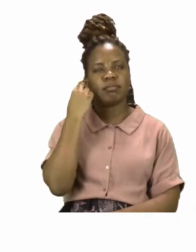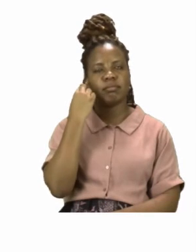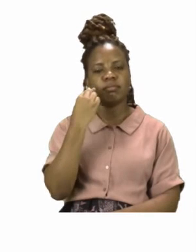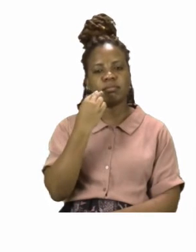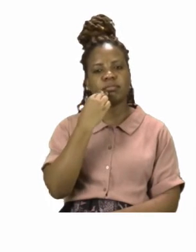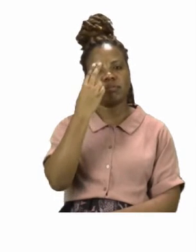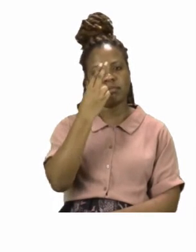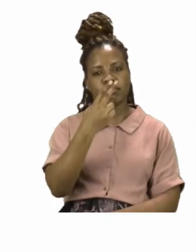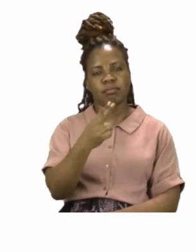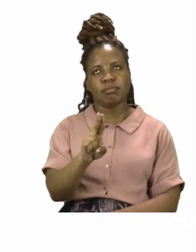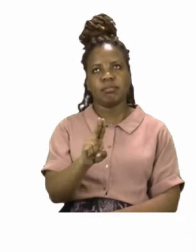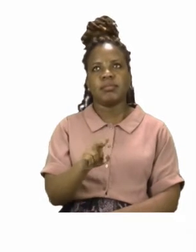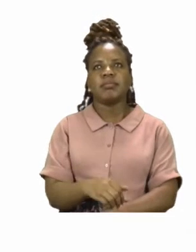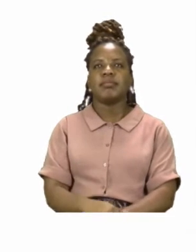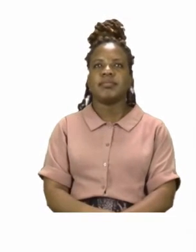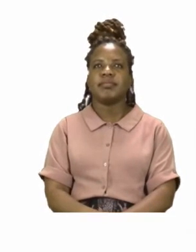vegetables,